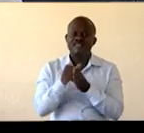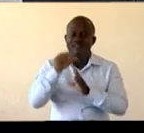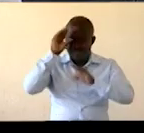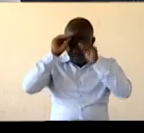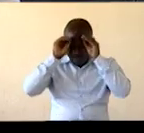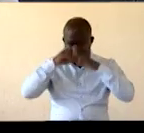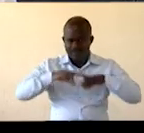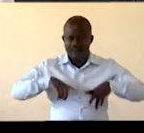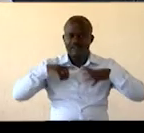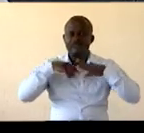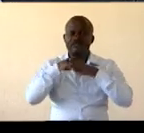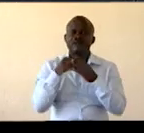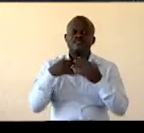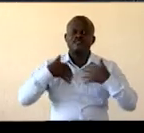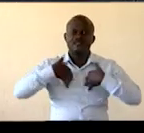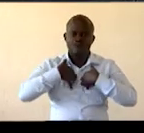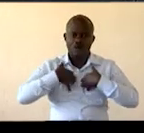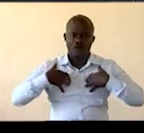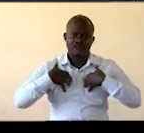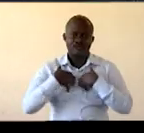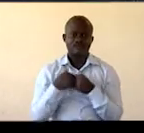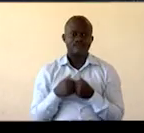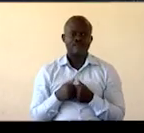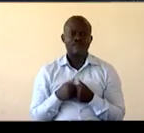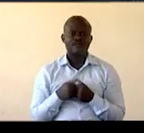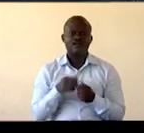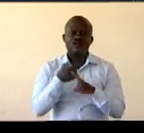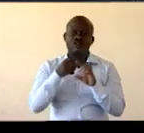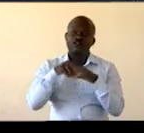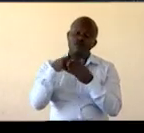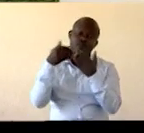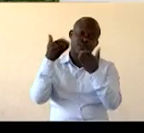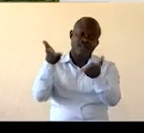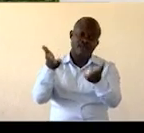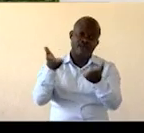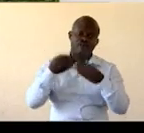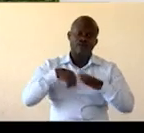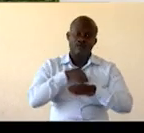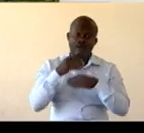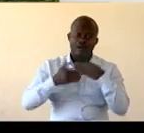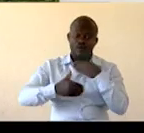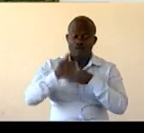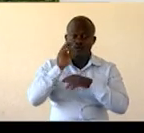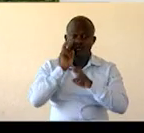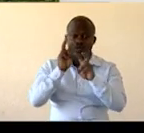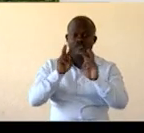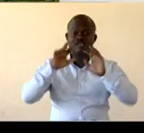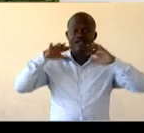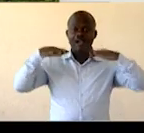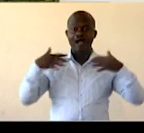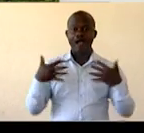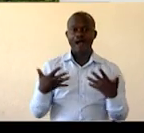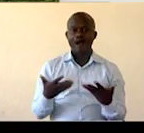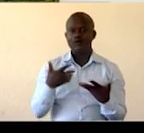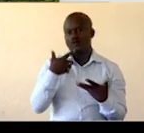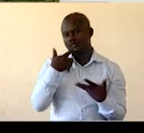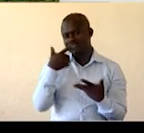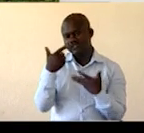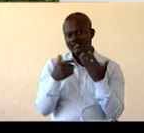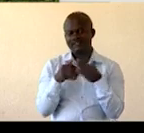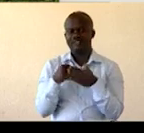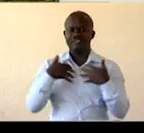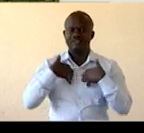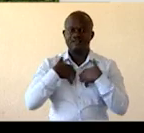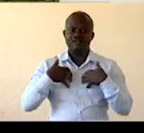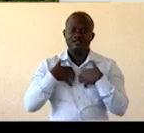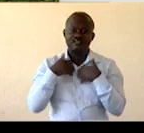living organisms. From there, we are going to see how these organisms,